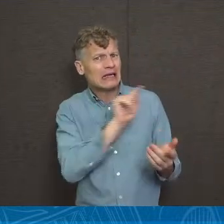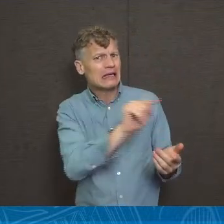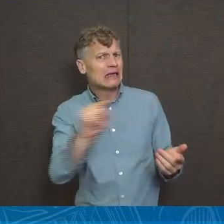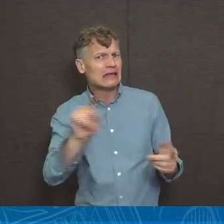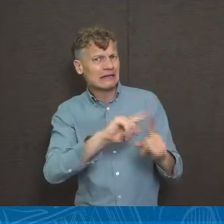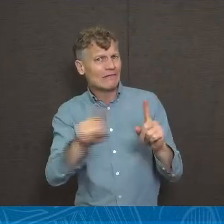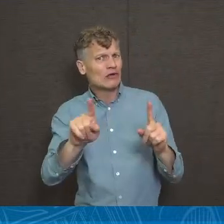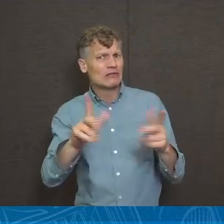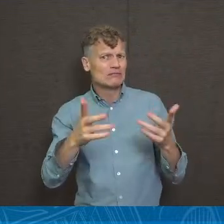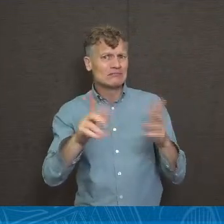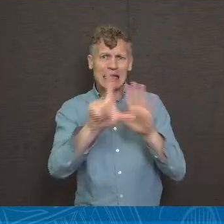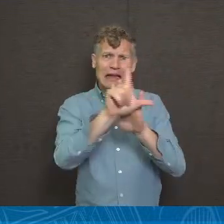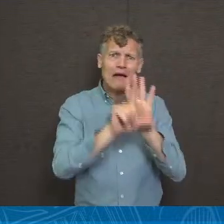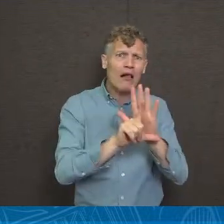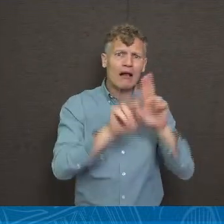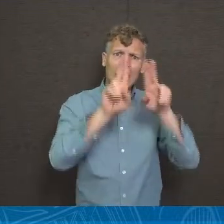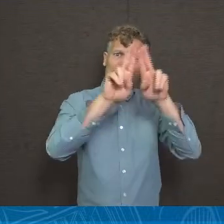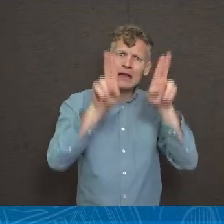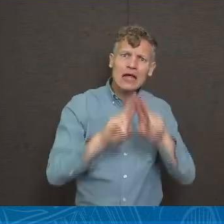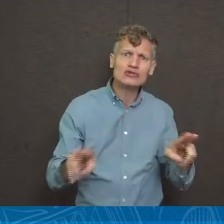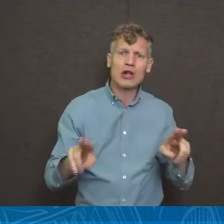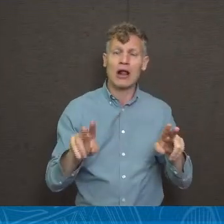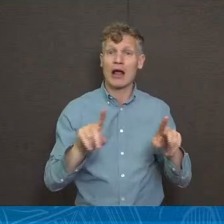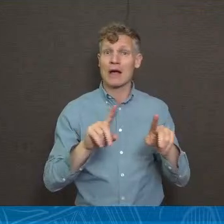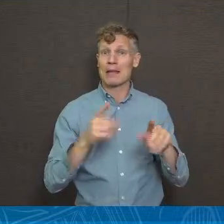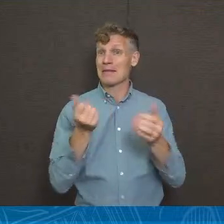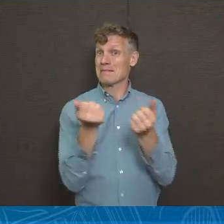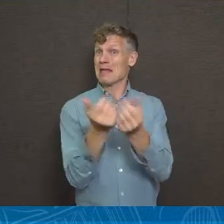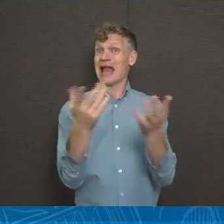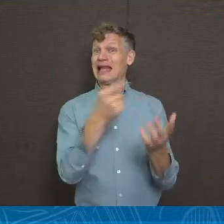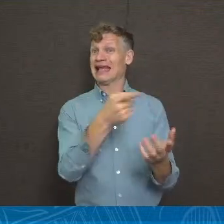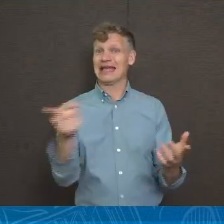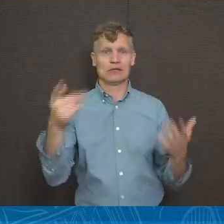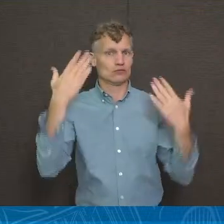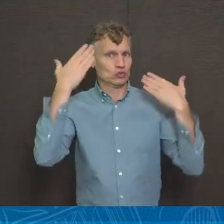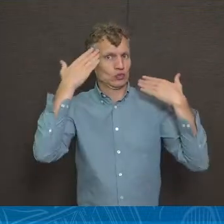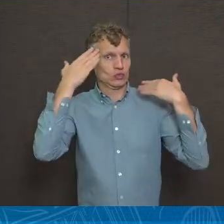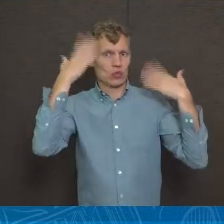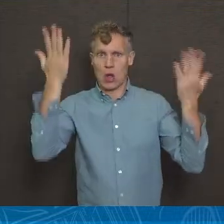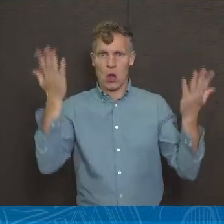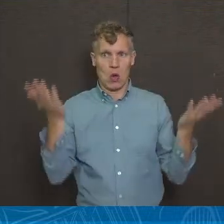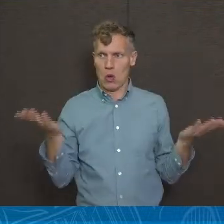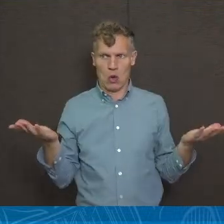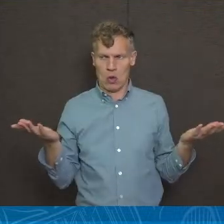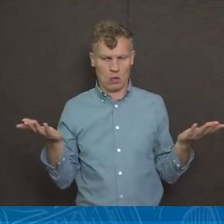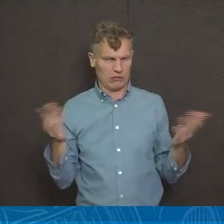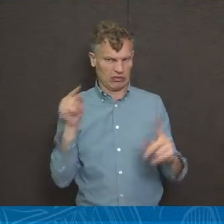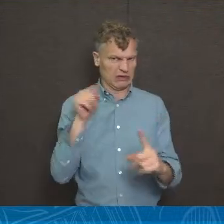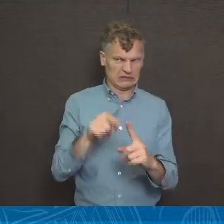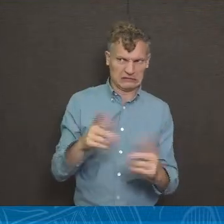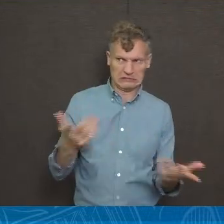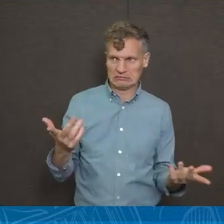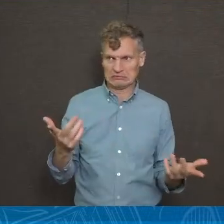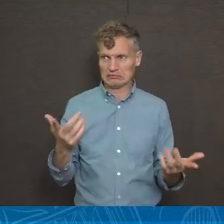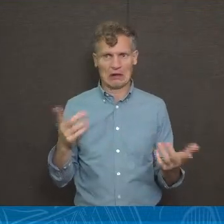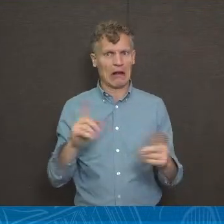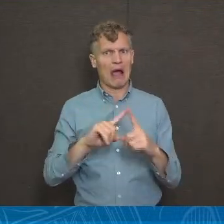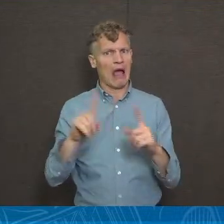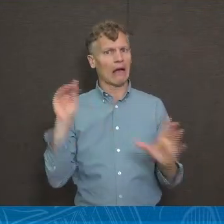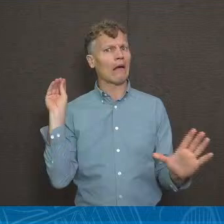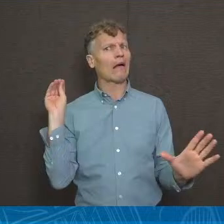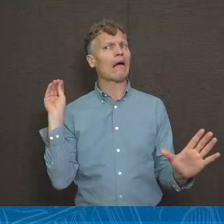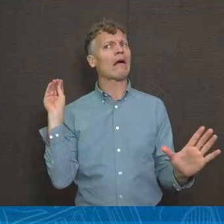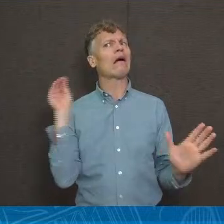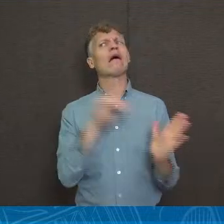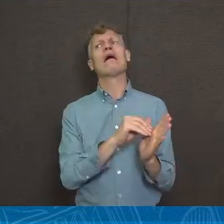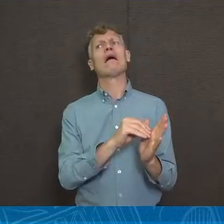our research initially sort of went back to see, where did this principle come from? Where did it happen? And in Australia, where we sort of